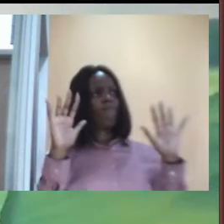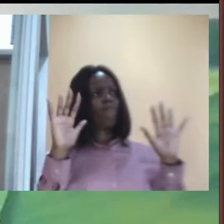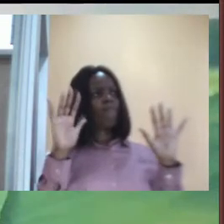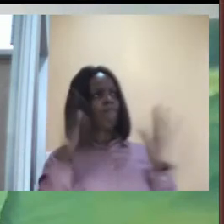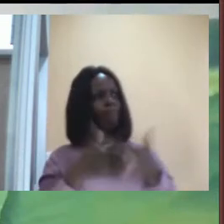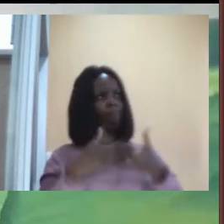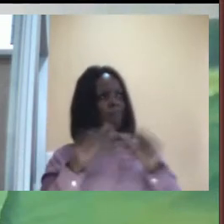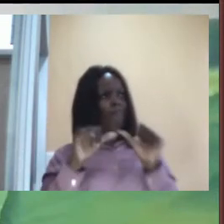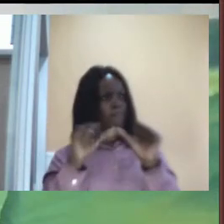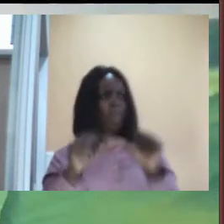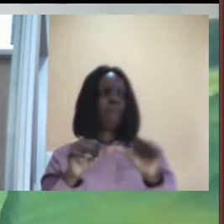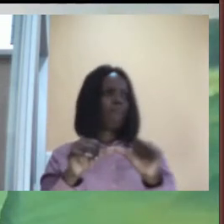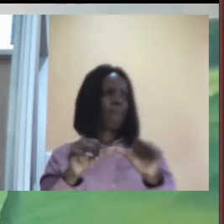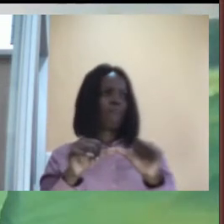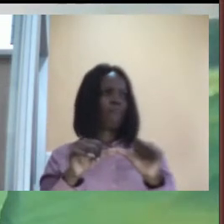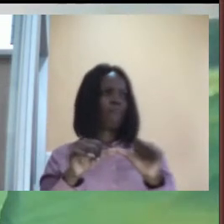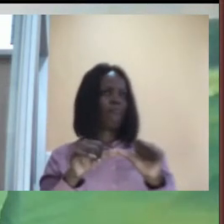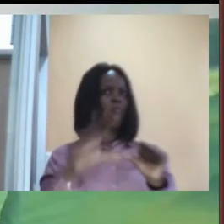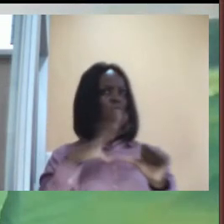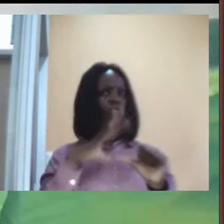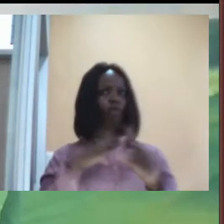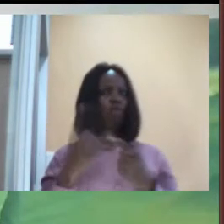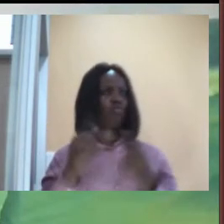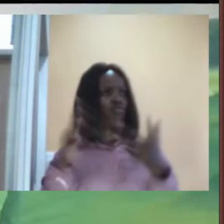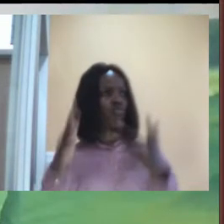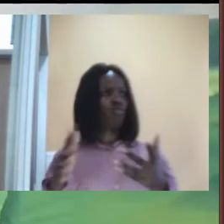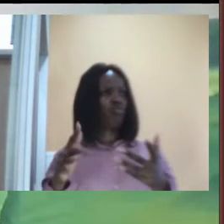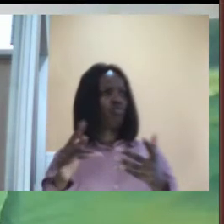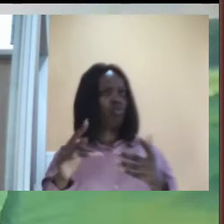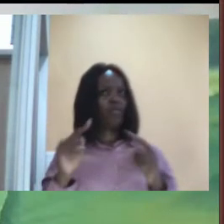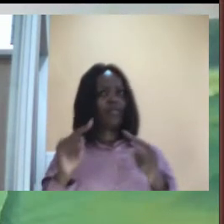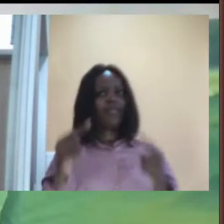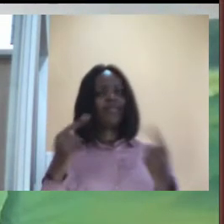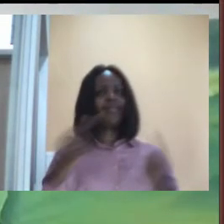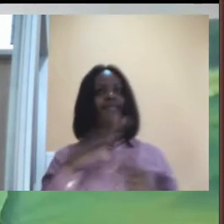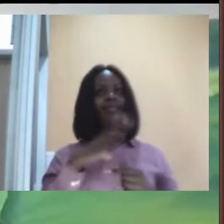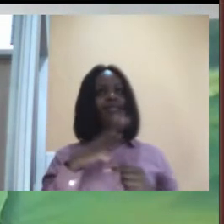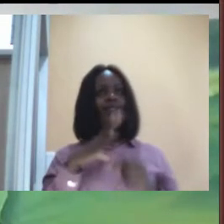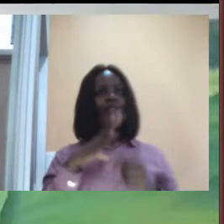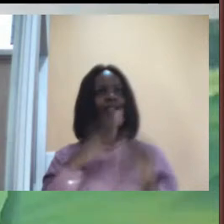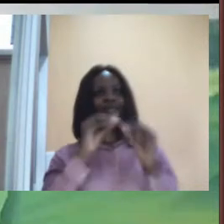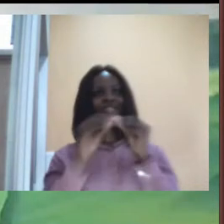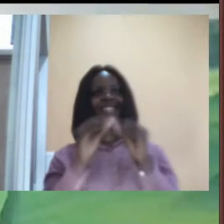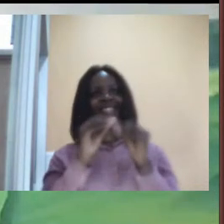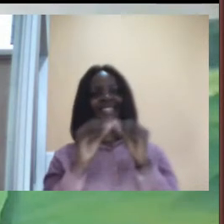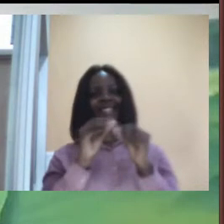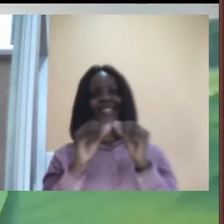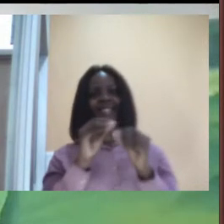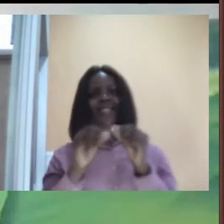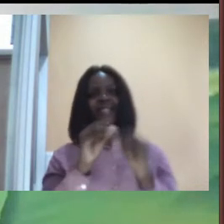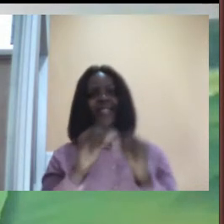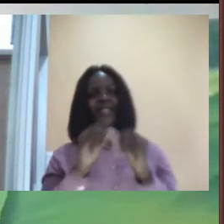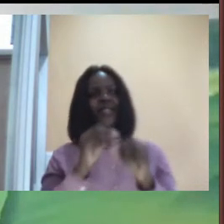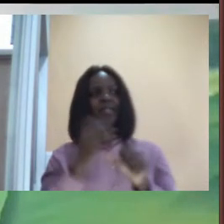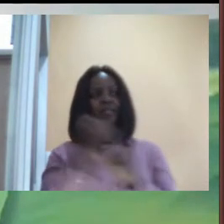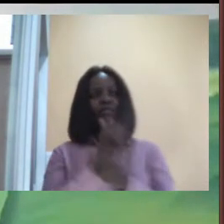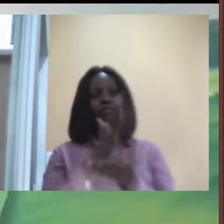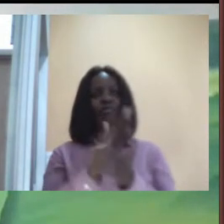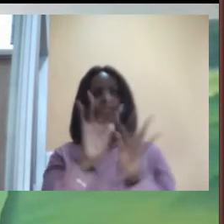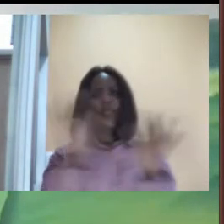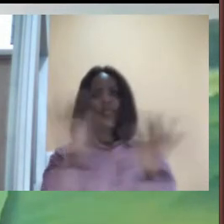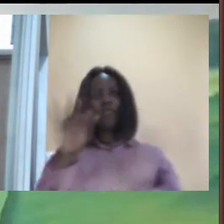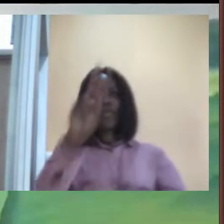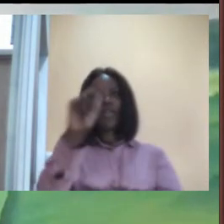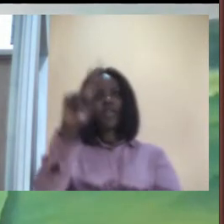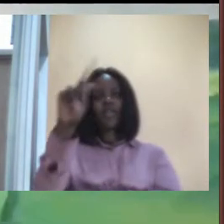and move on. We can't do that. We have to clean the situation and ensure that people of Inkandla, because that